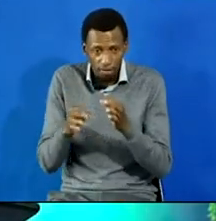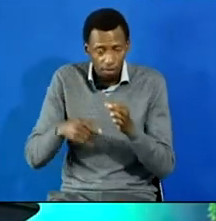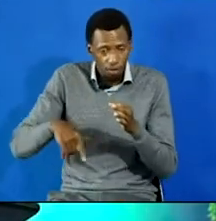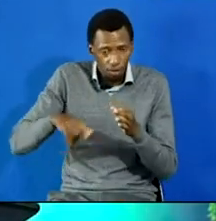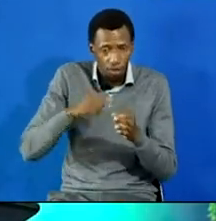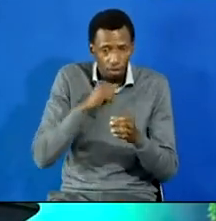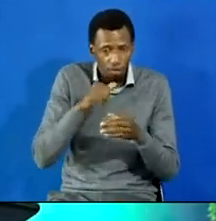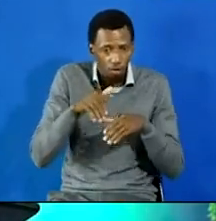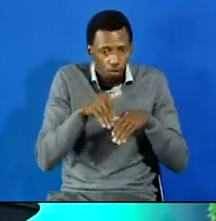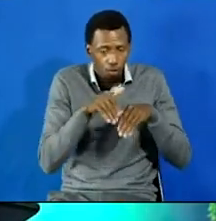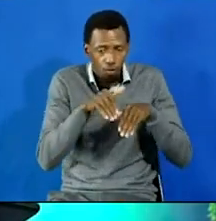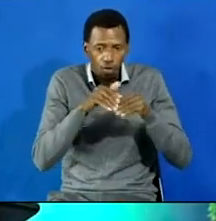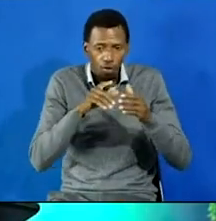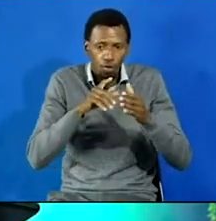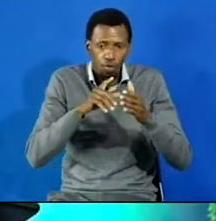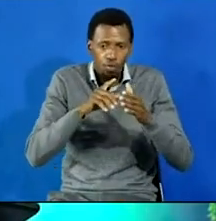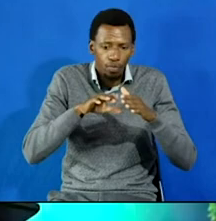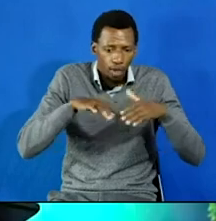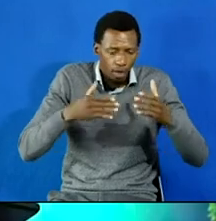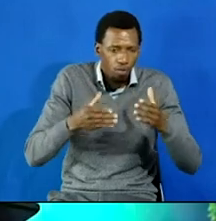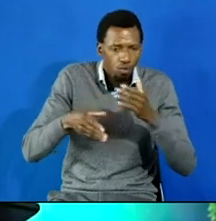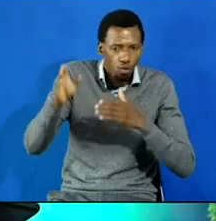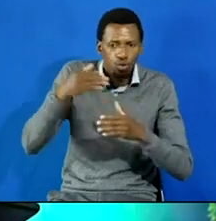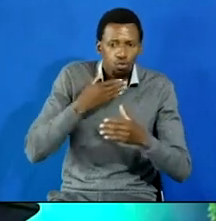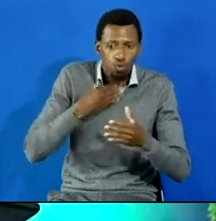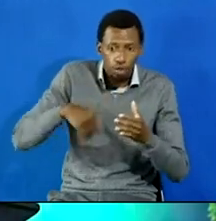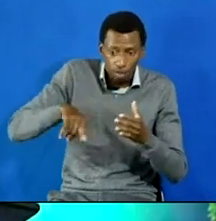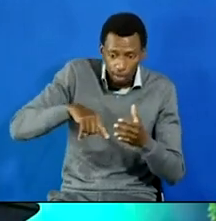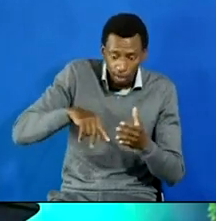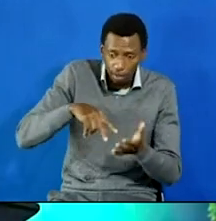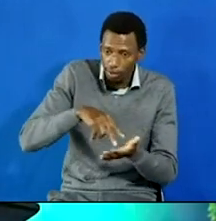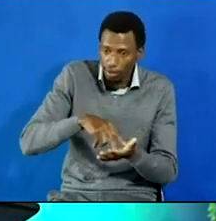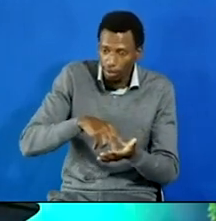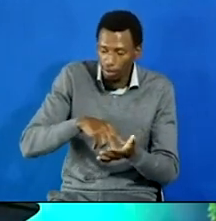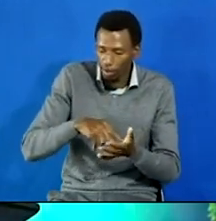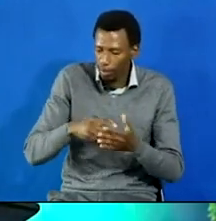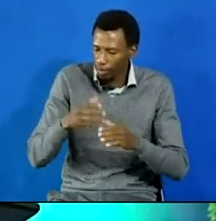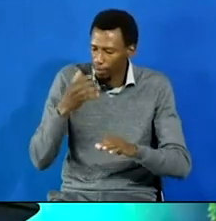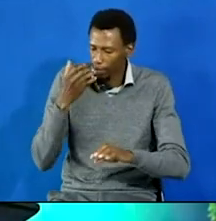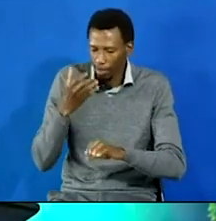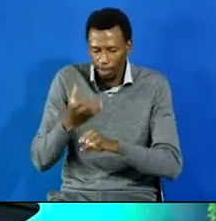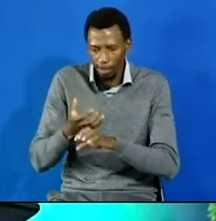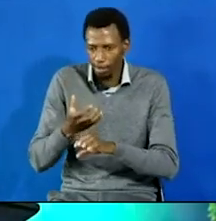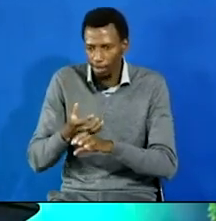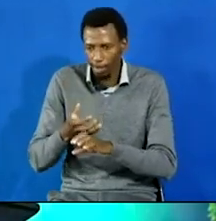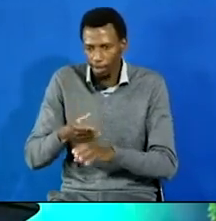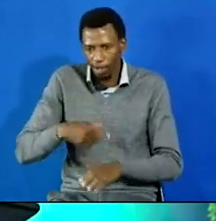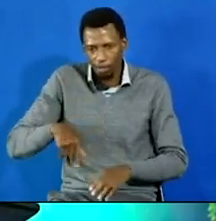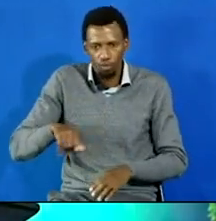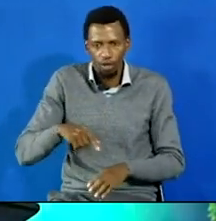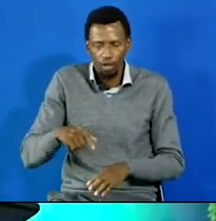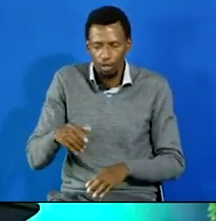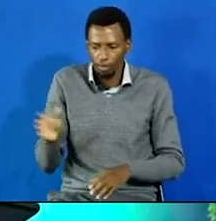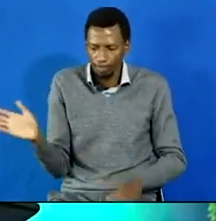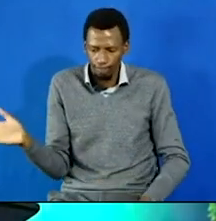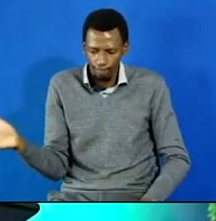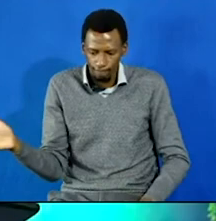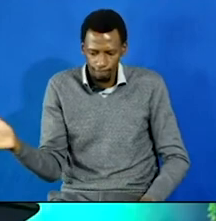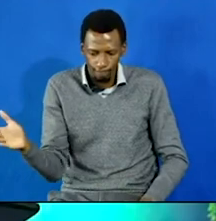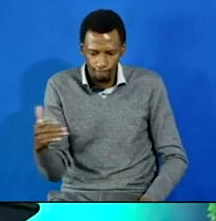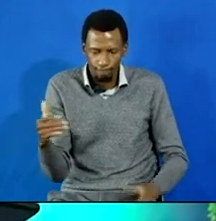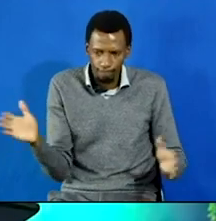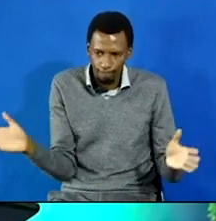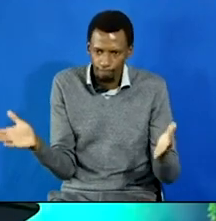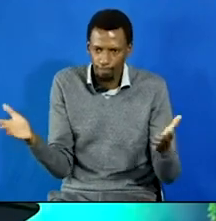to the way God wants us to stand, it will be very hard for us to draw people to